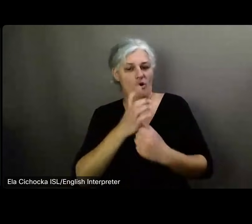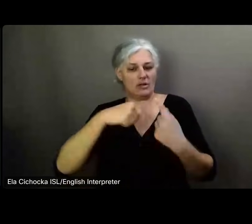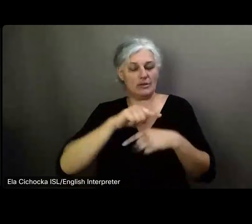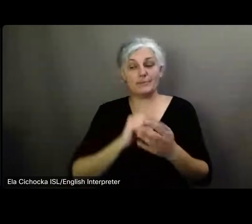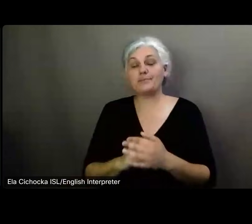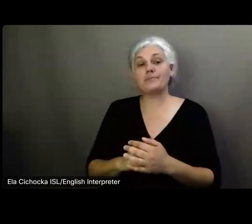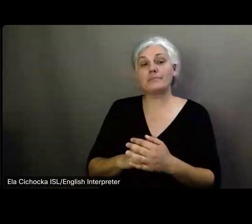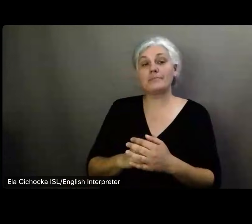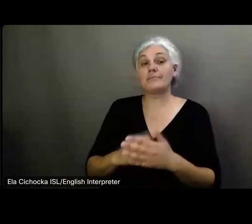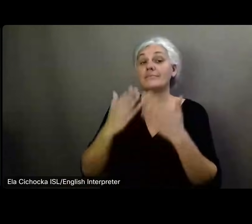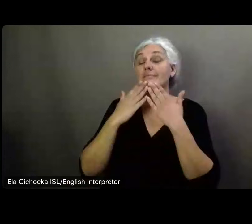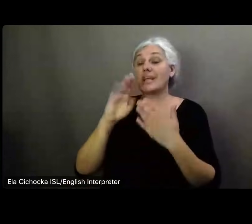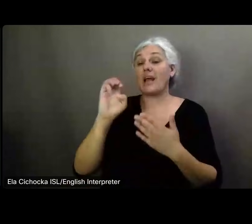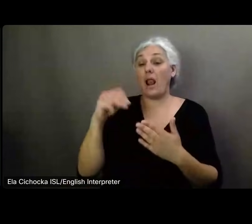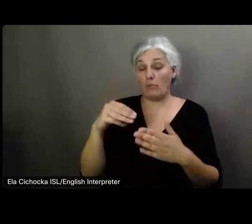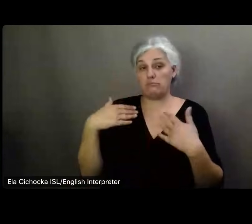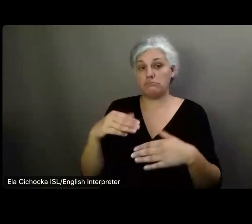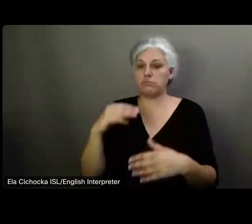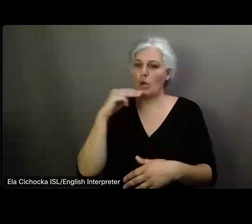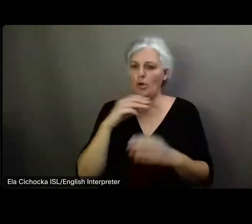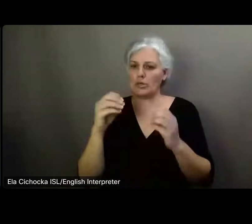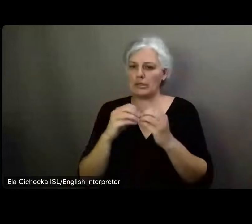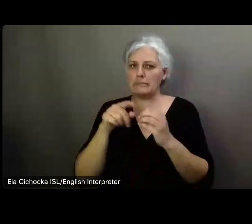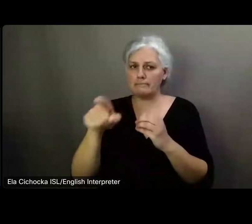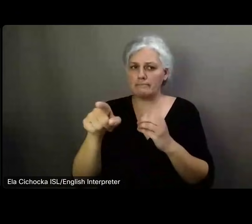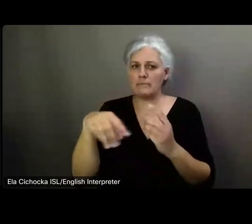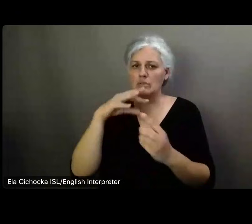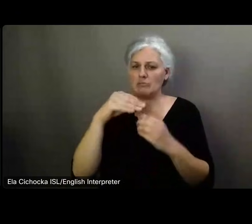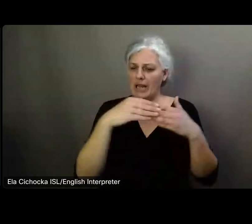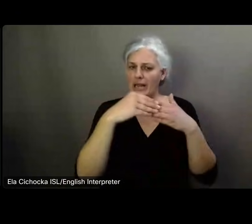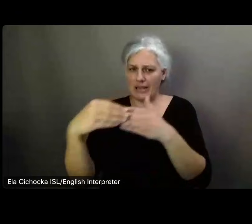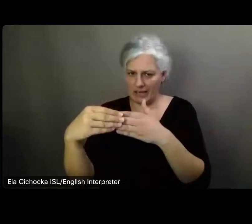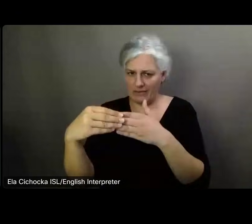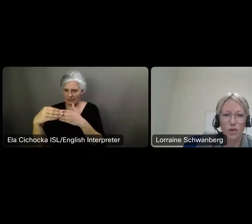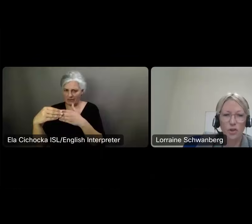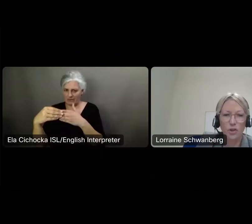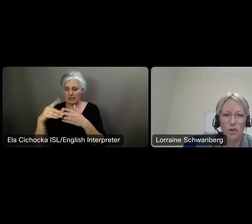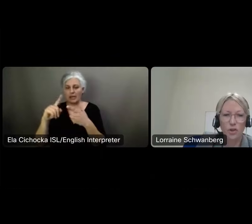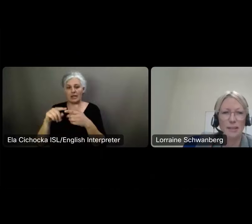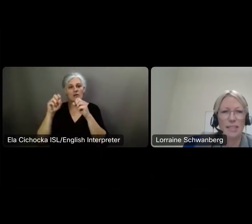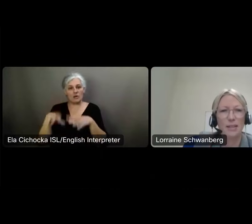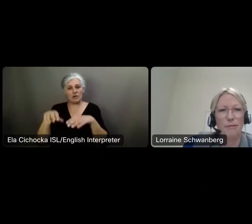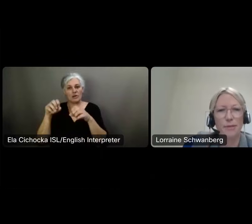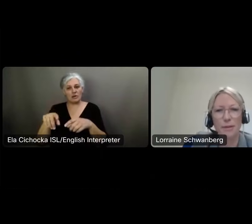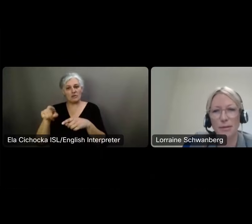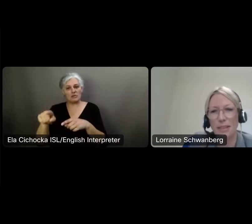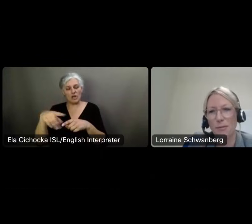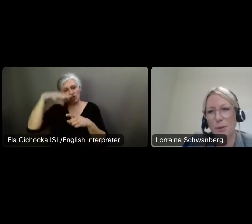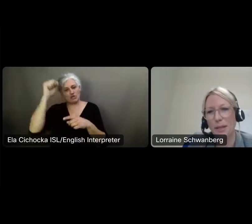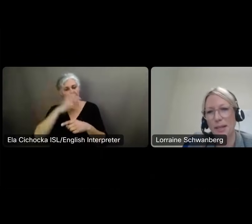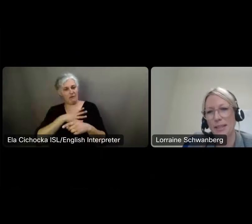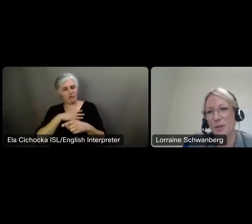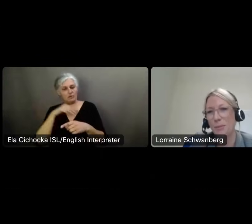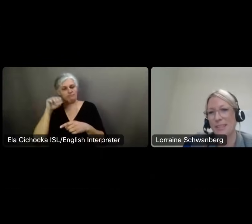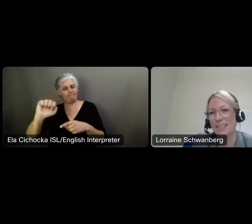you've hit on a number of really important topics there, in particular around leadership. And obviously, you as Chief Clinical Officer have a key role